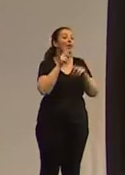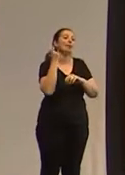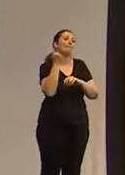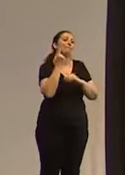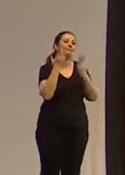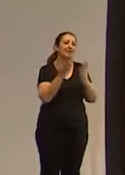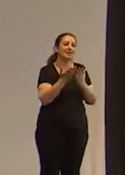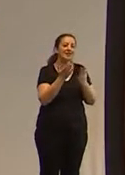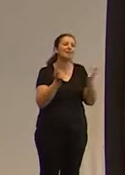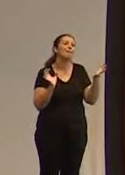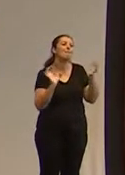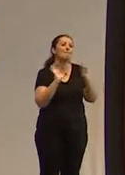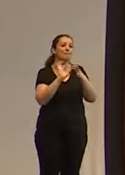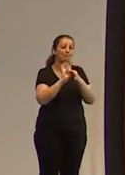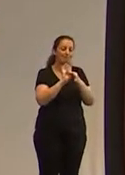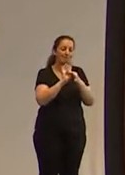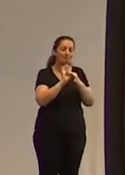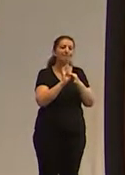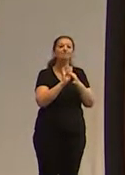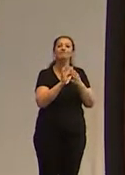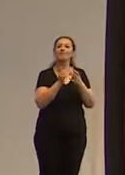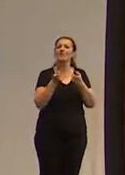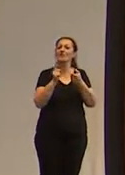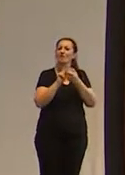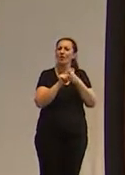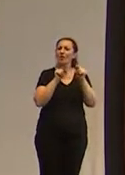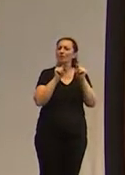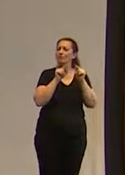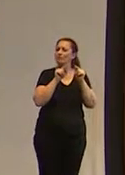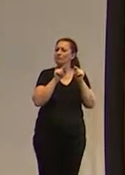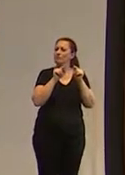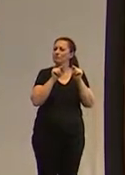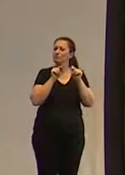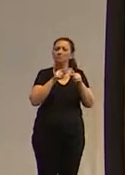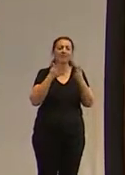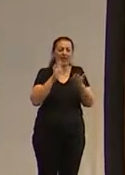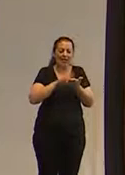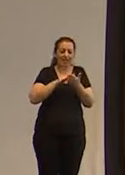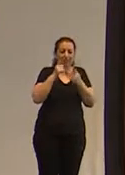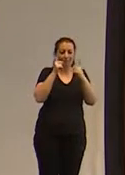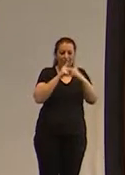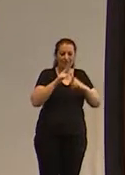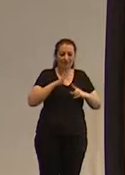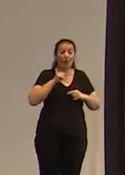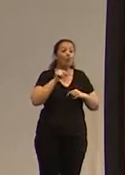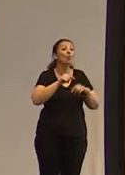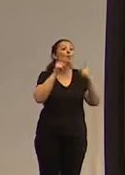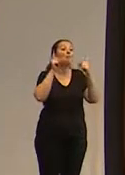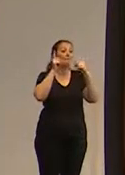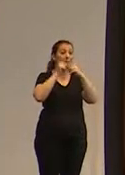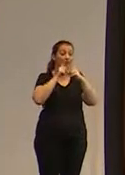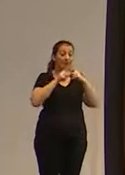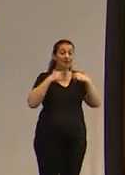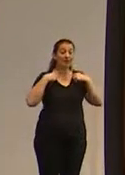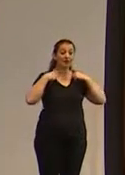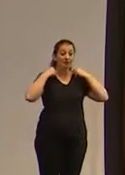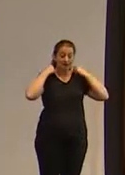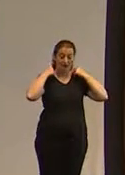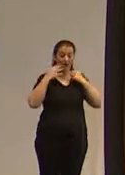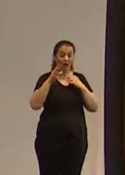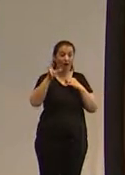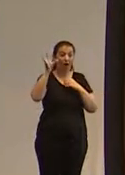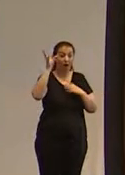so this is one of the themes here interconnectedness and we have a math now to